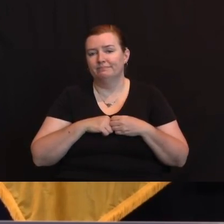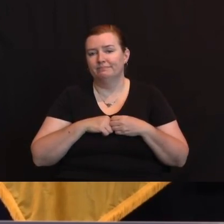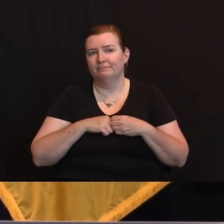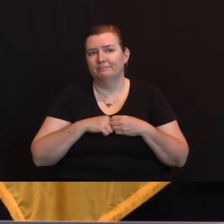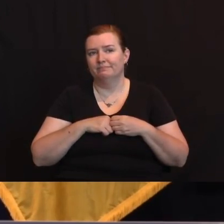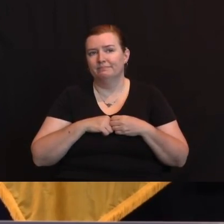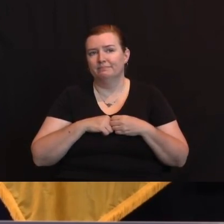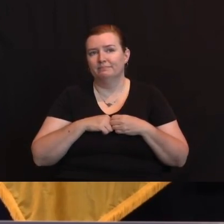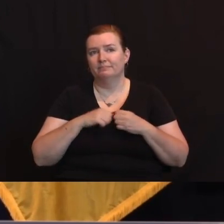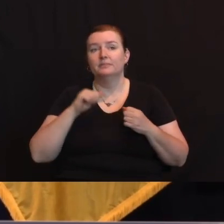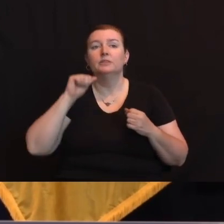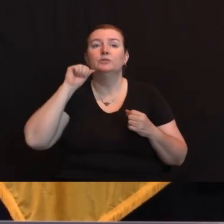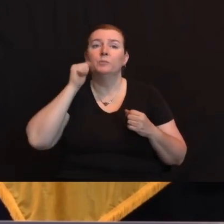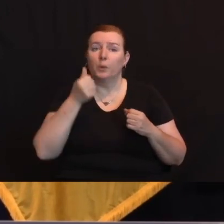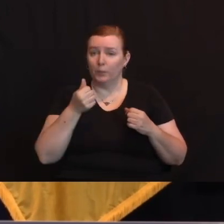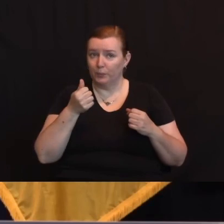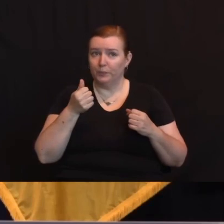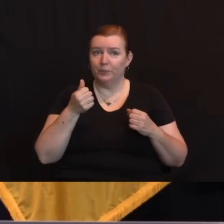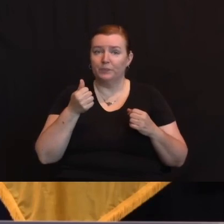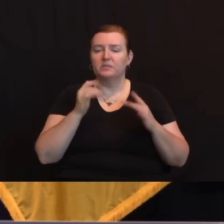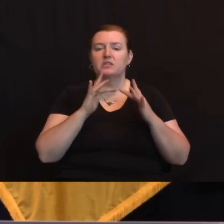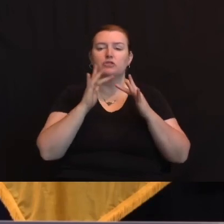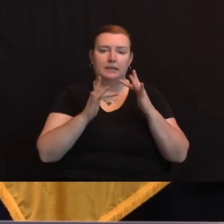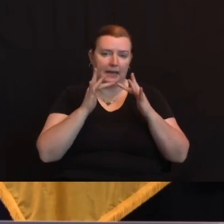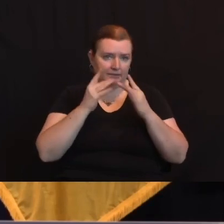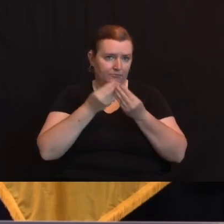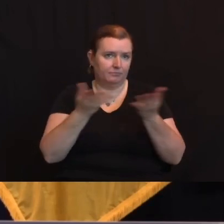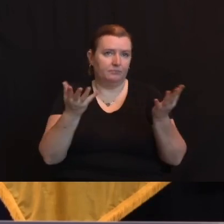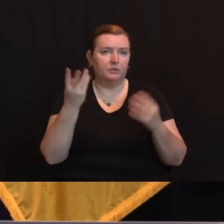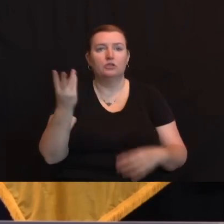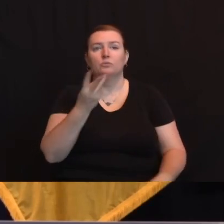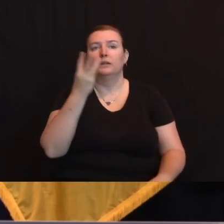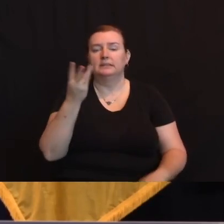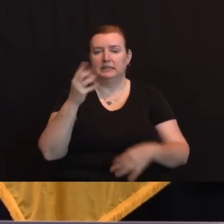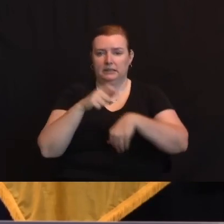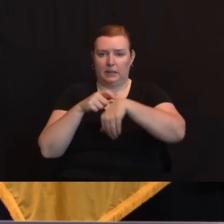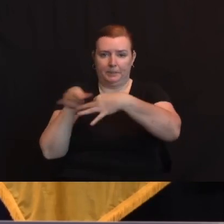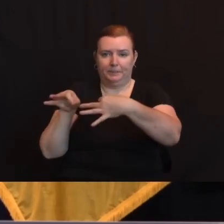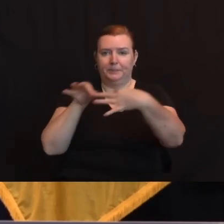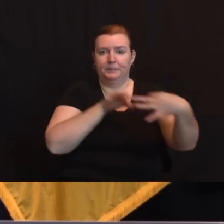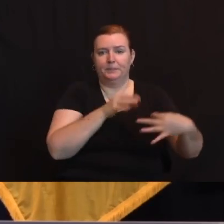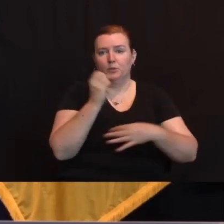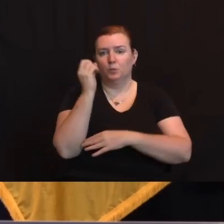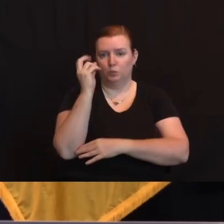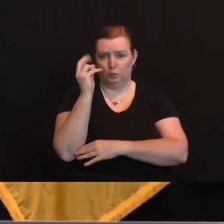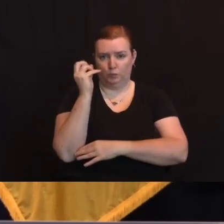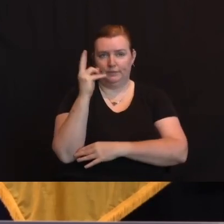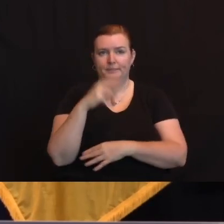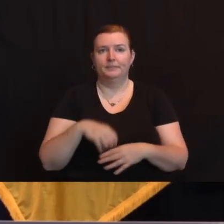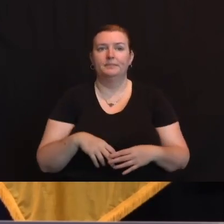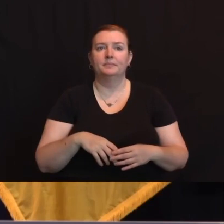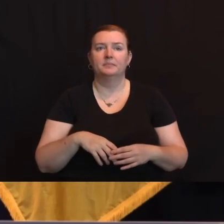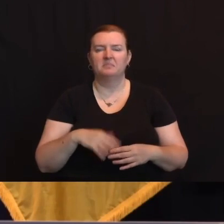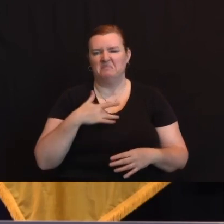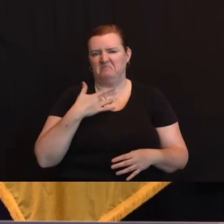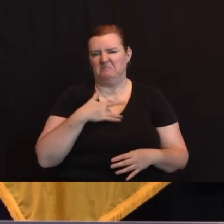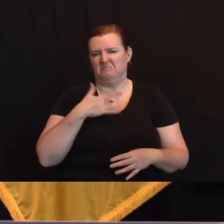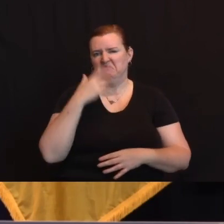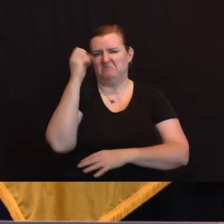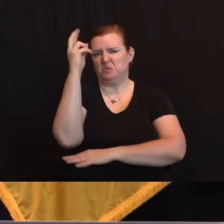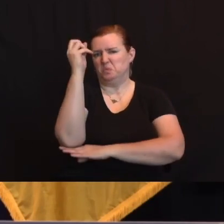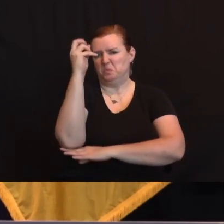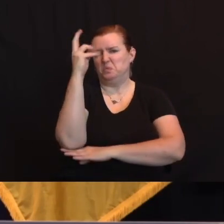Again, tomorrow, virtual. Wednesday, we will be a little bit earlier. I think we'll point toward noon, if